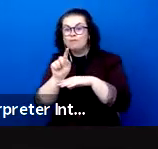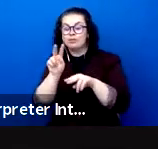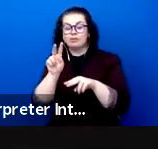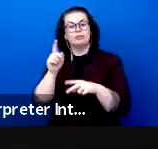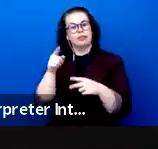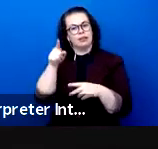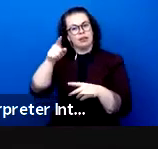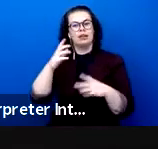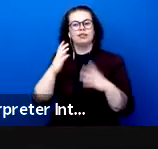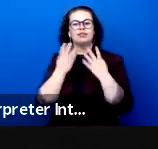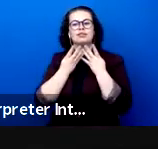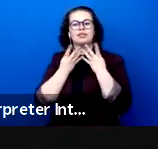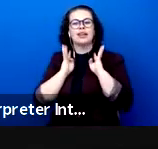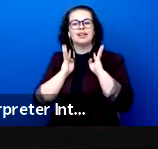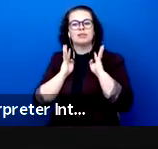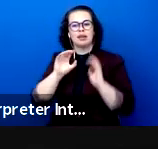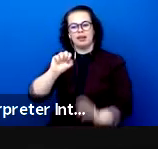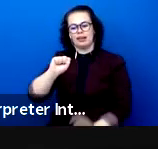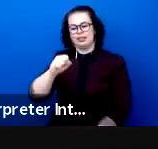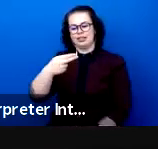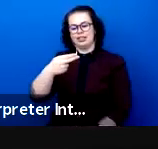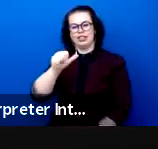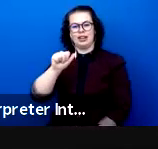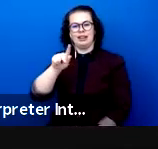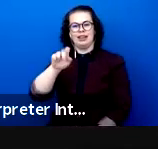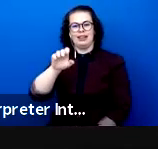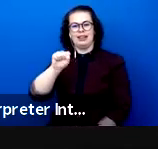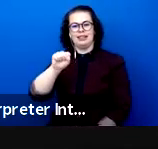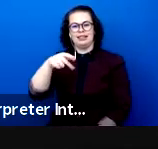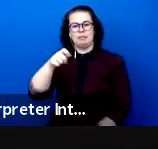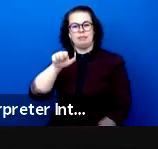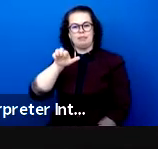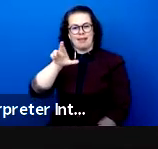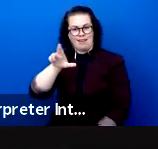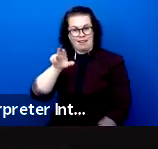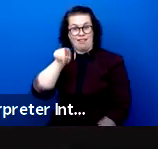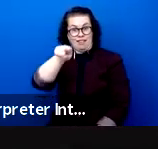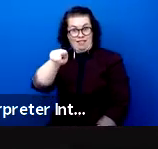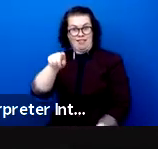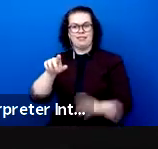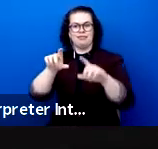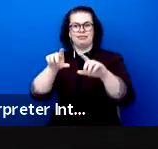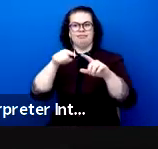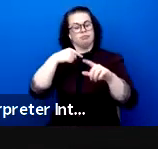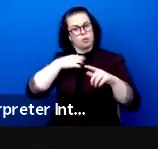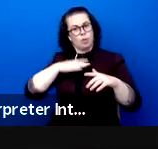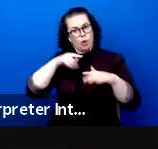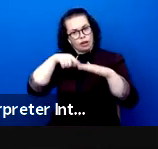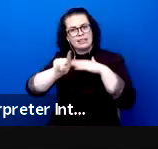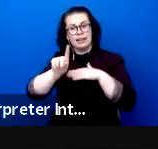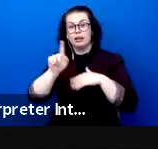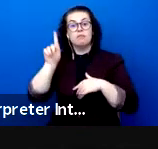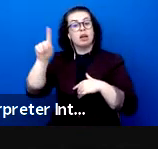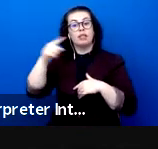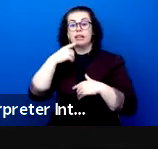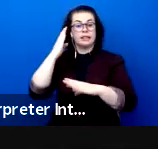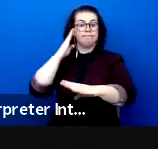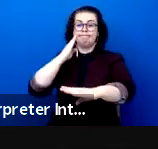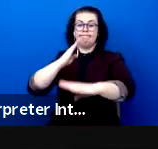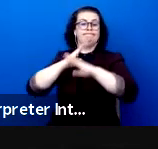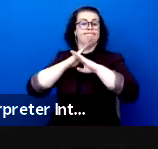Royal Shakespeare Company. Ironically, a project is taking on a European dimension.